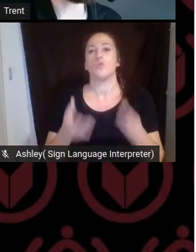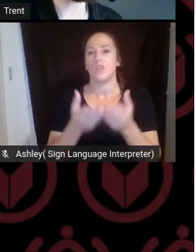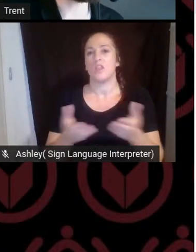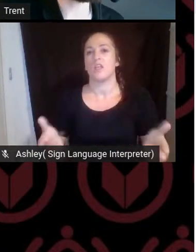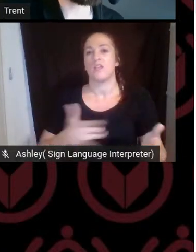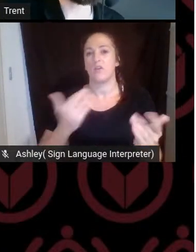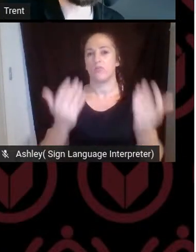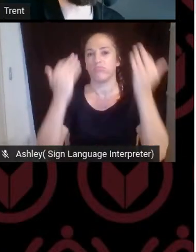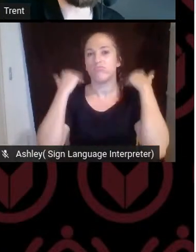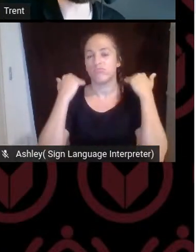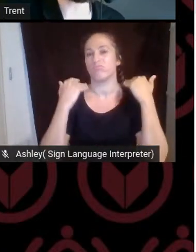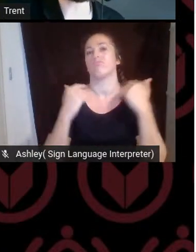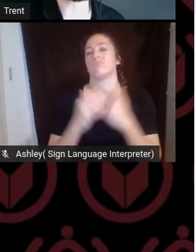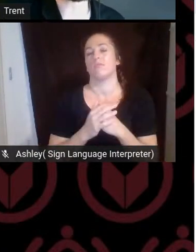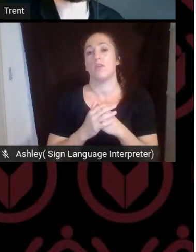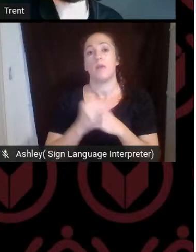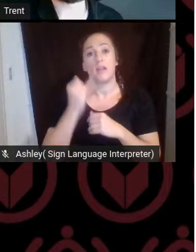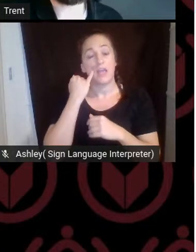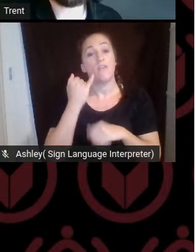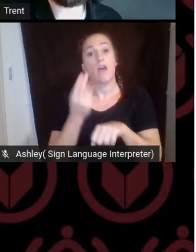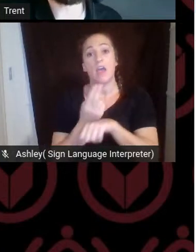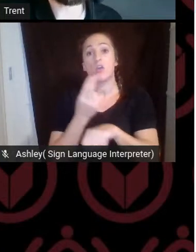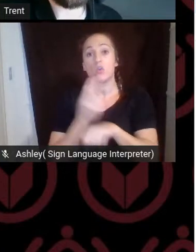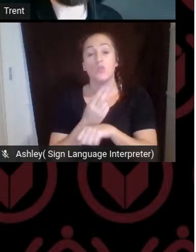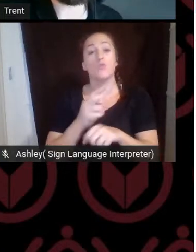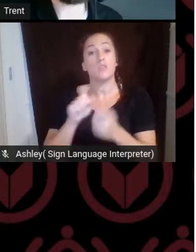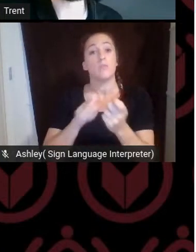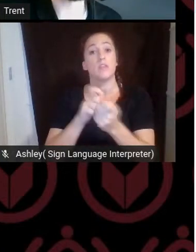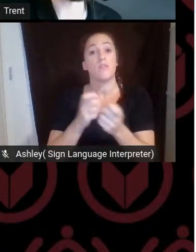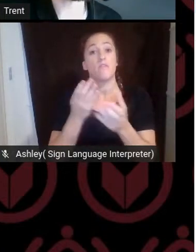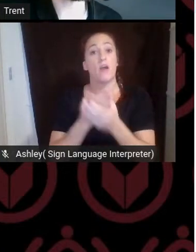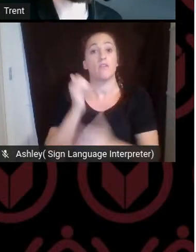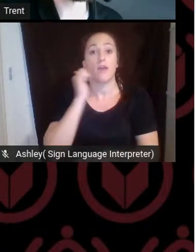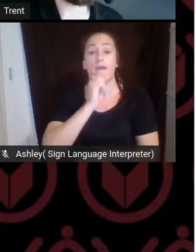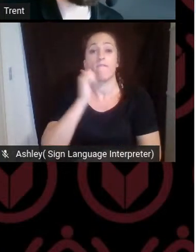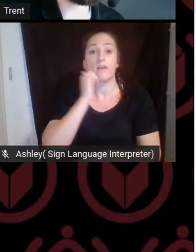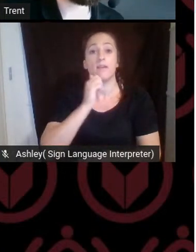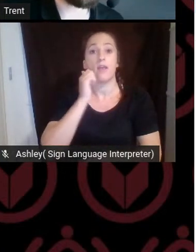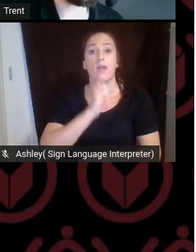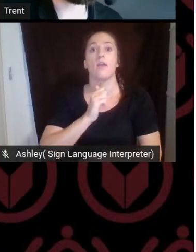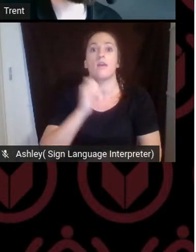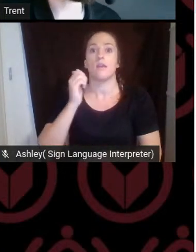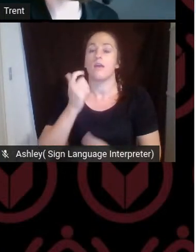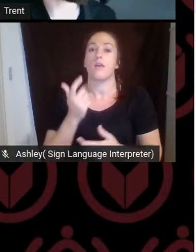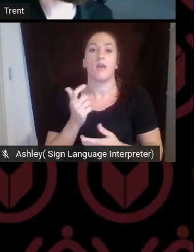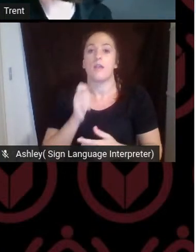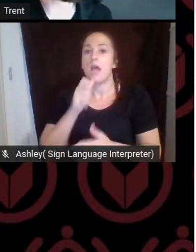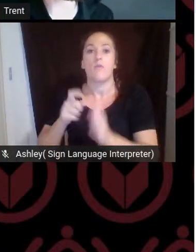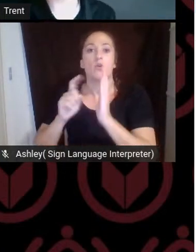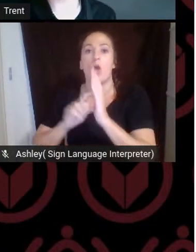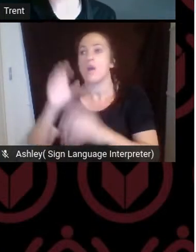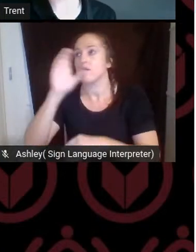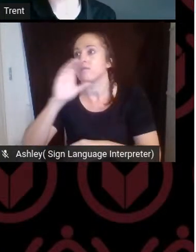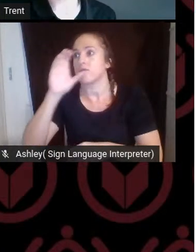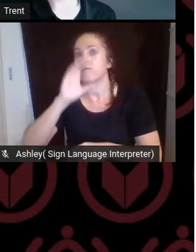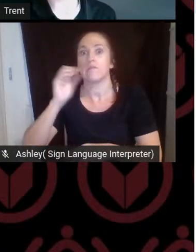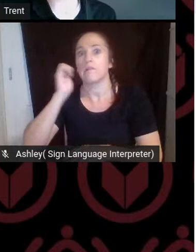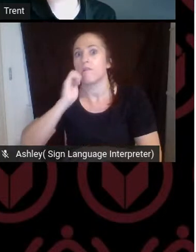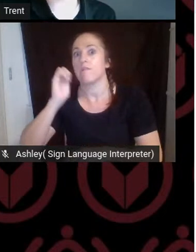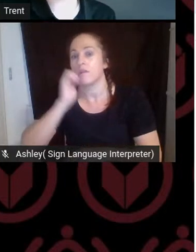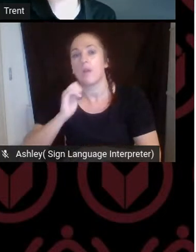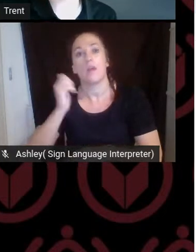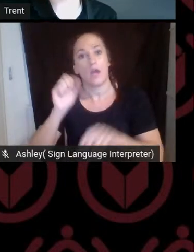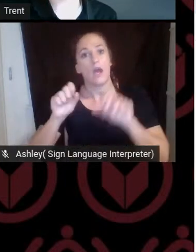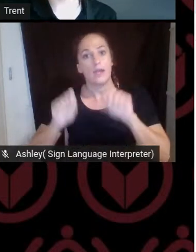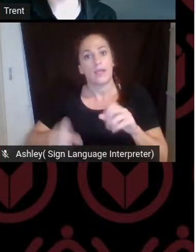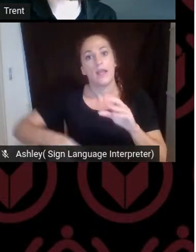know that if these are the files that I'm mainly using throughout the day, I won't have to search through my drive to find them or just hope that they're in my recents. I can